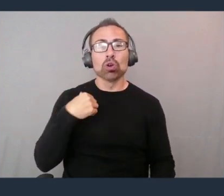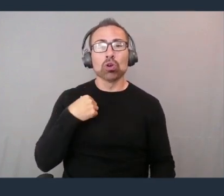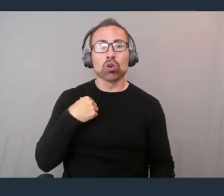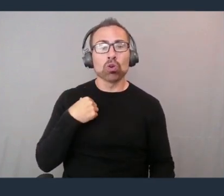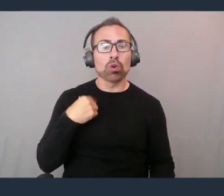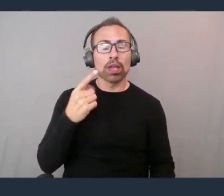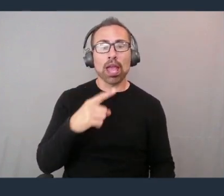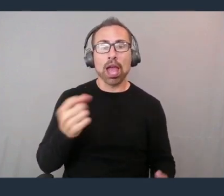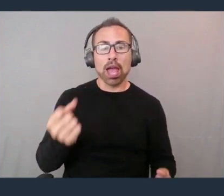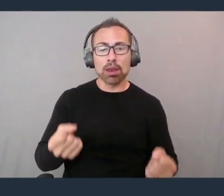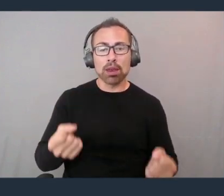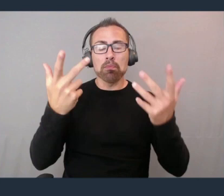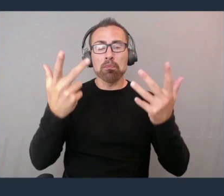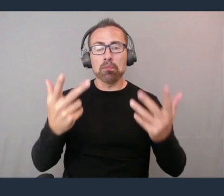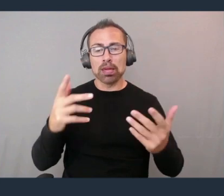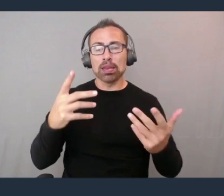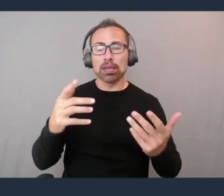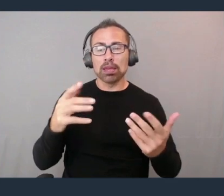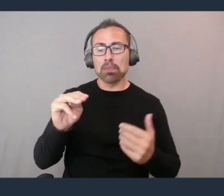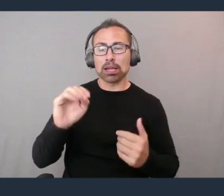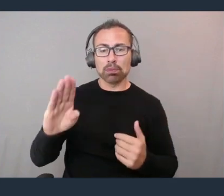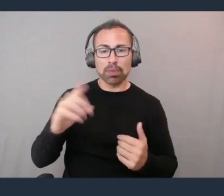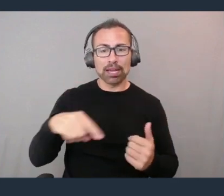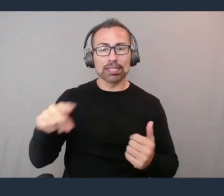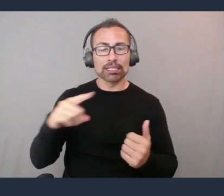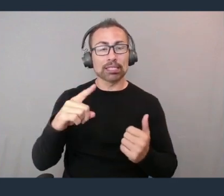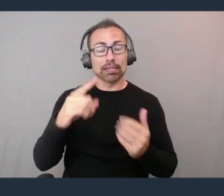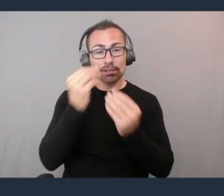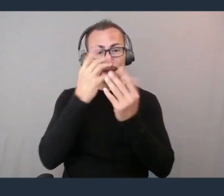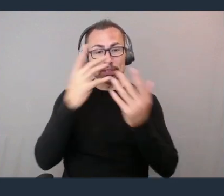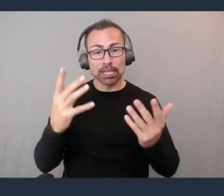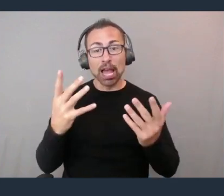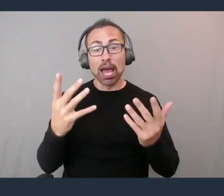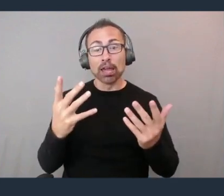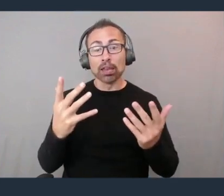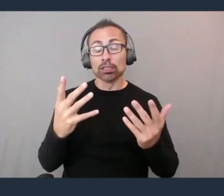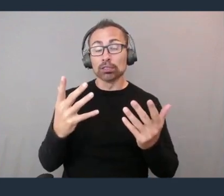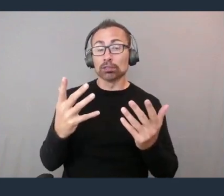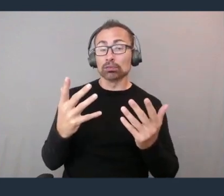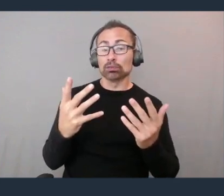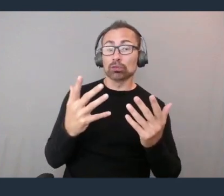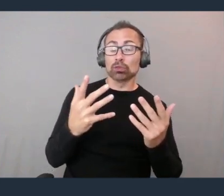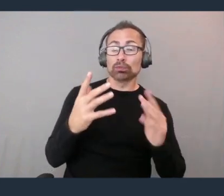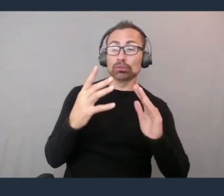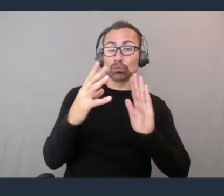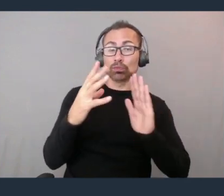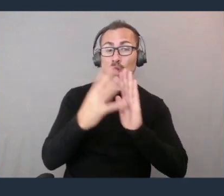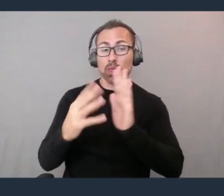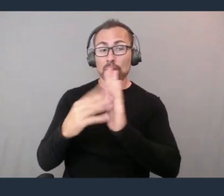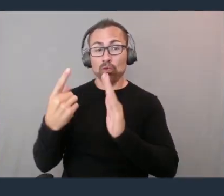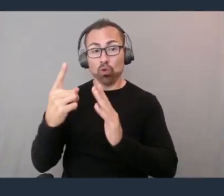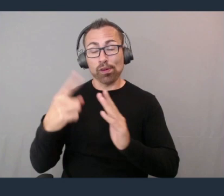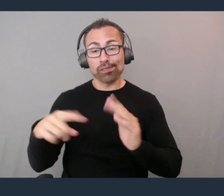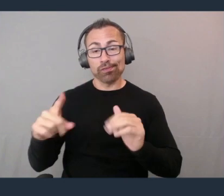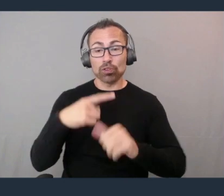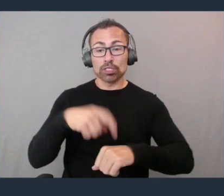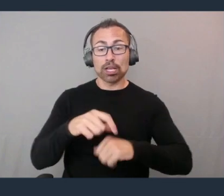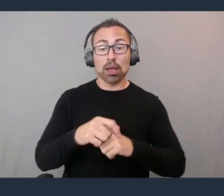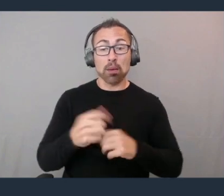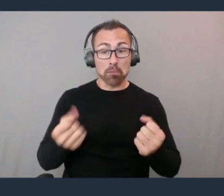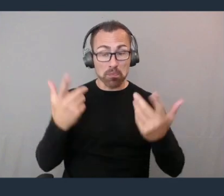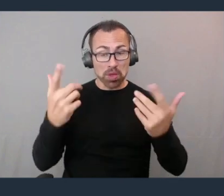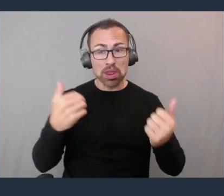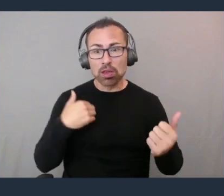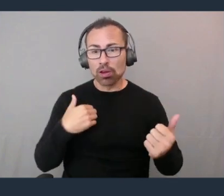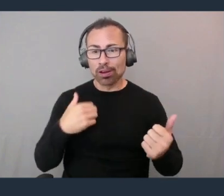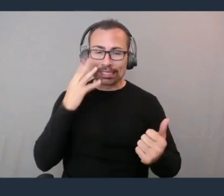and replicated for the first time. Most organizations today are experiencing an exponential growth in their data from everyday